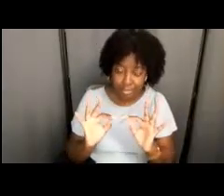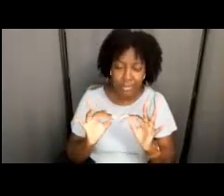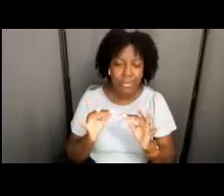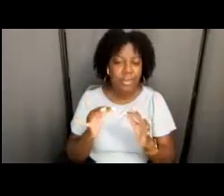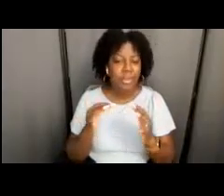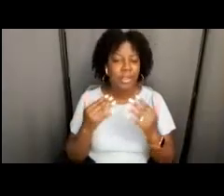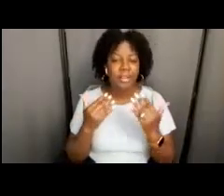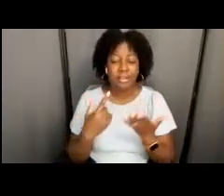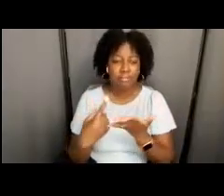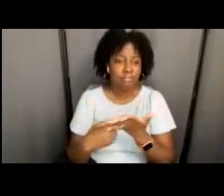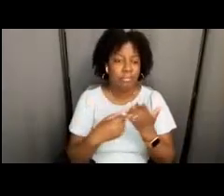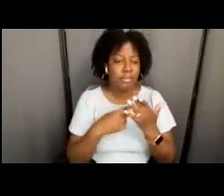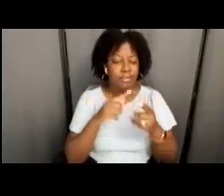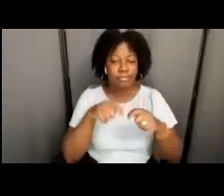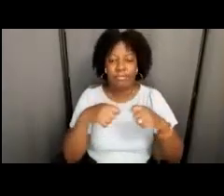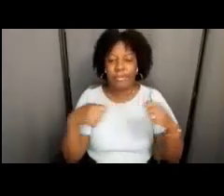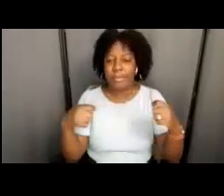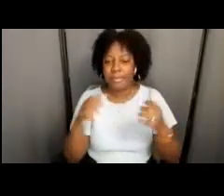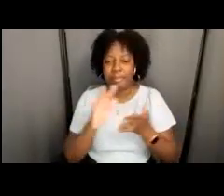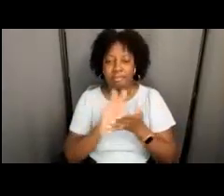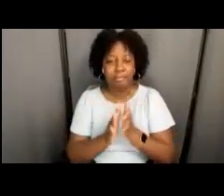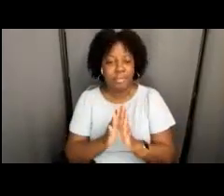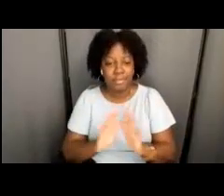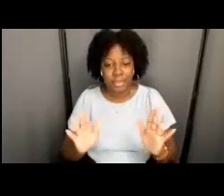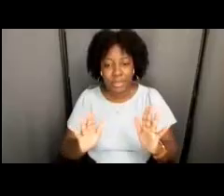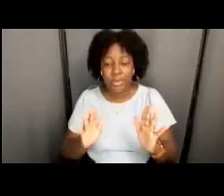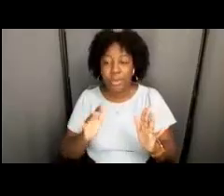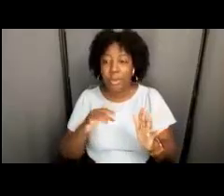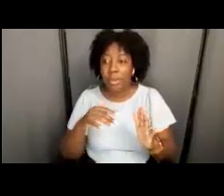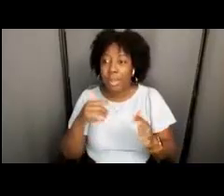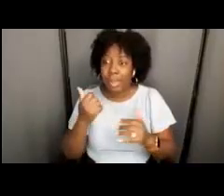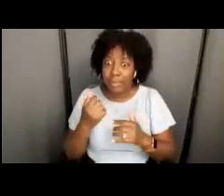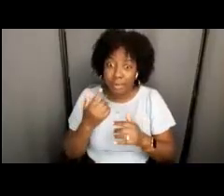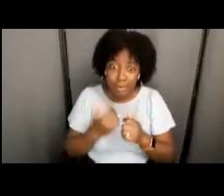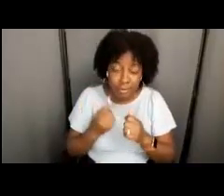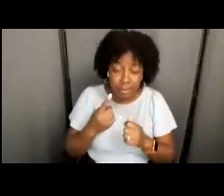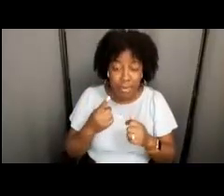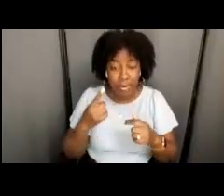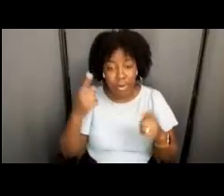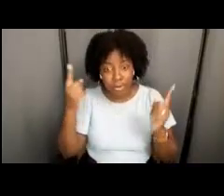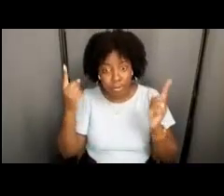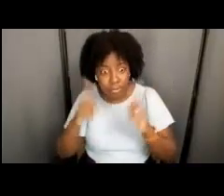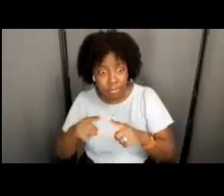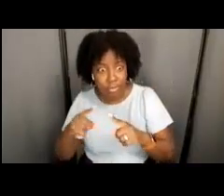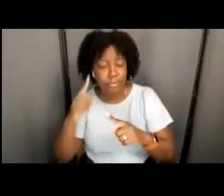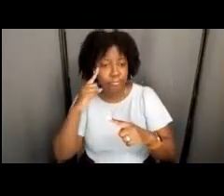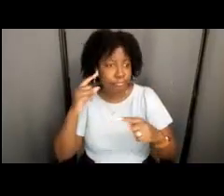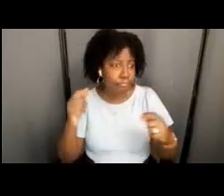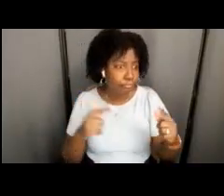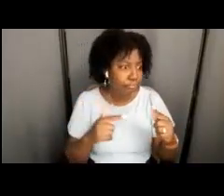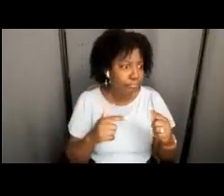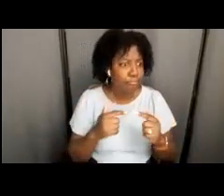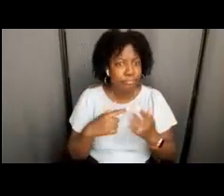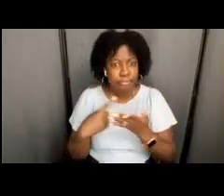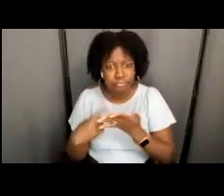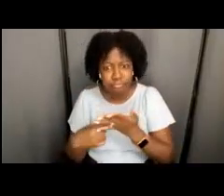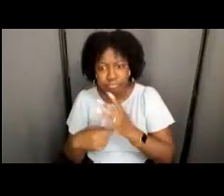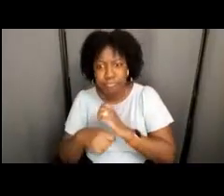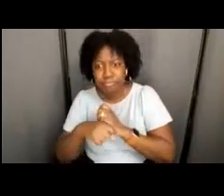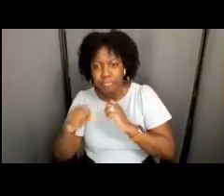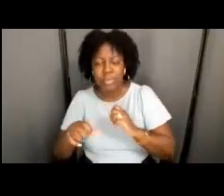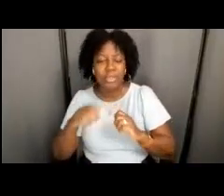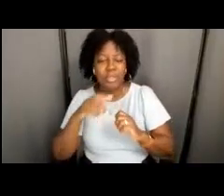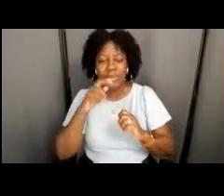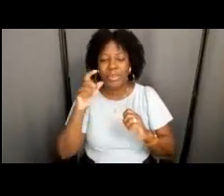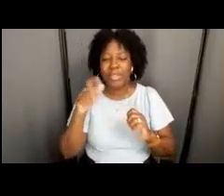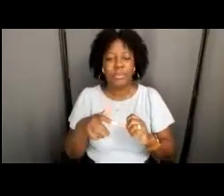We don't need consensus, we just need clarity. And we don't want to veer off into kind of interesting, but maybe tangential side discussion